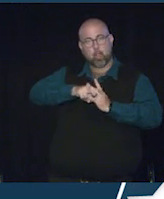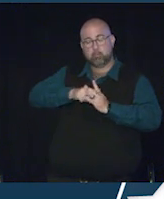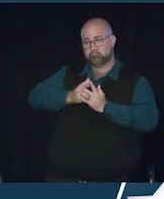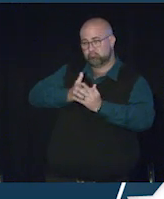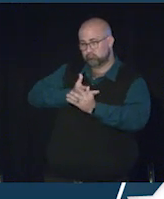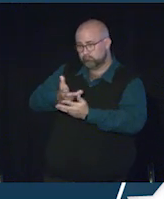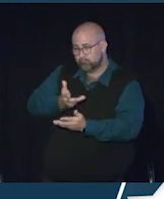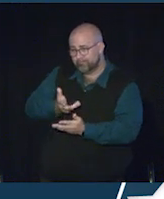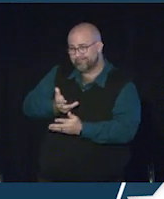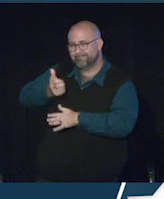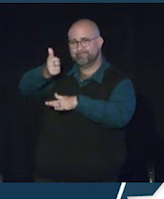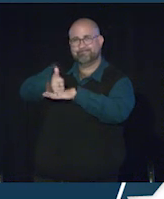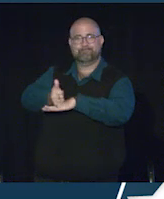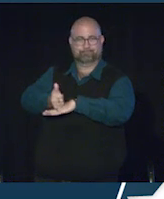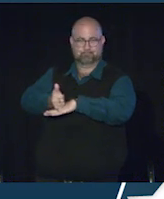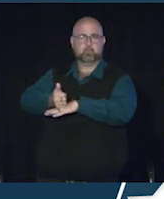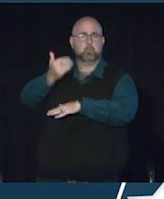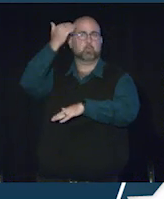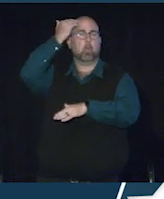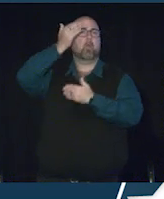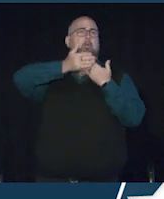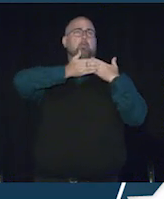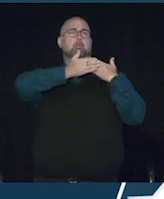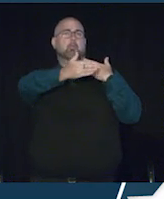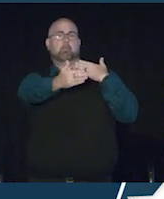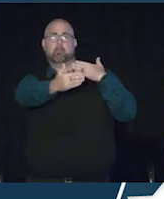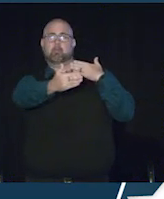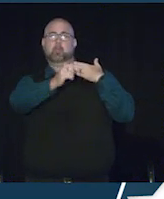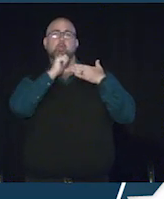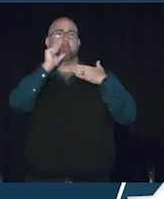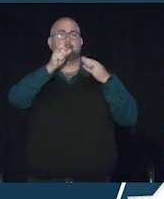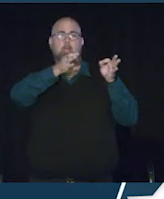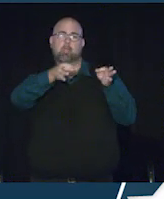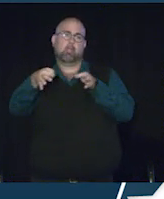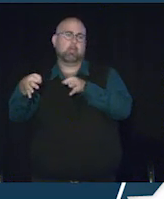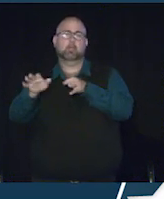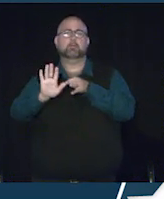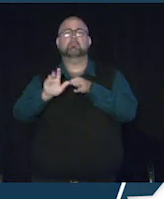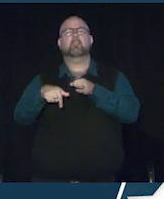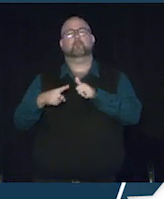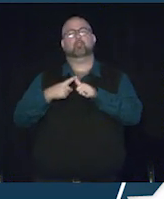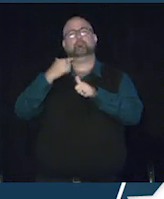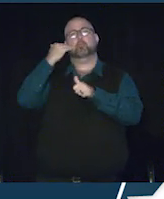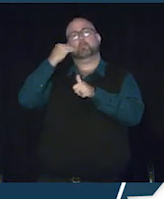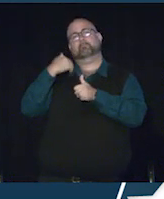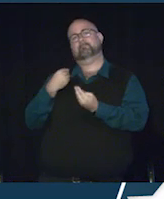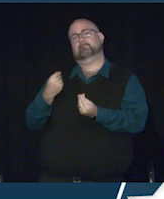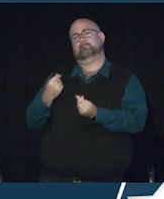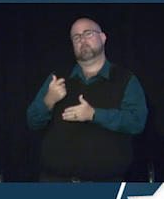process, and all of that is agreed to up front before any services begin.